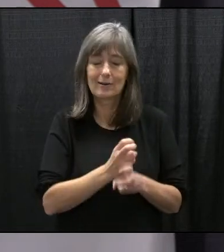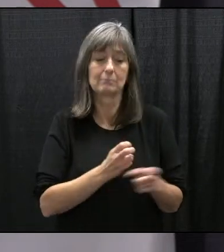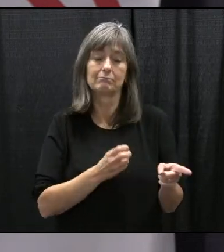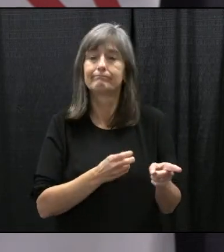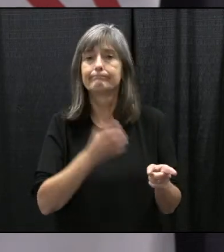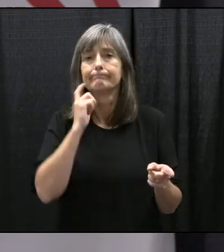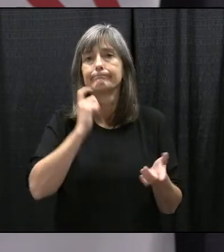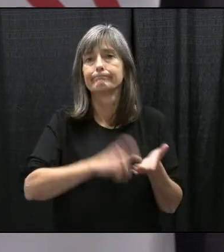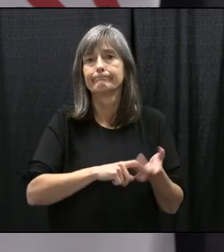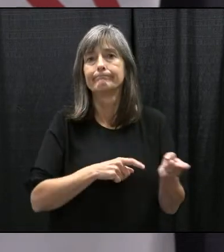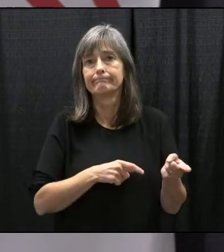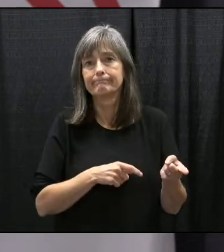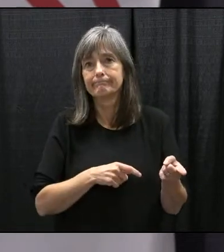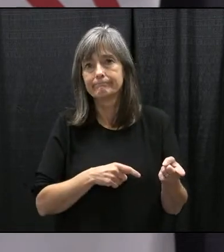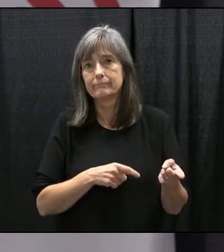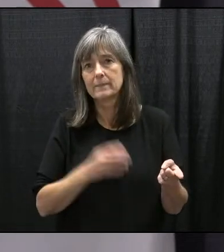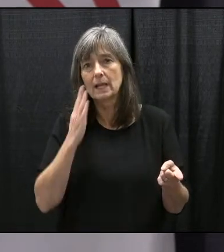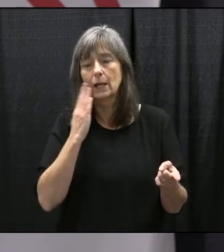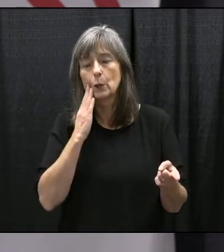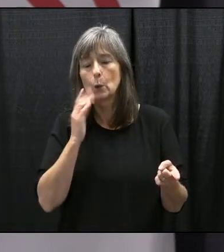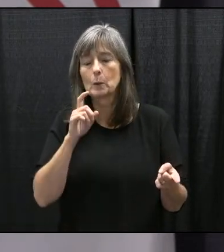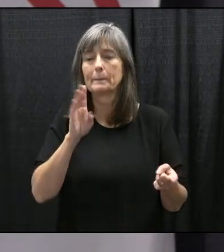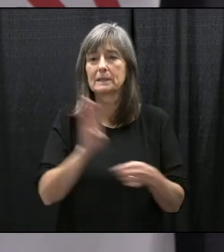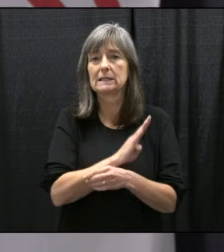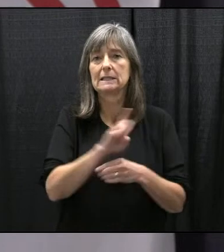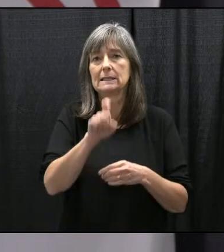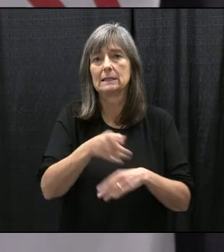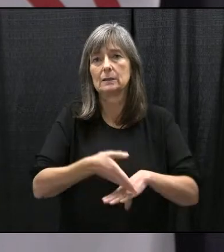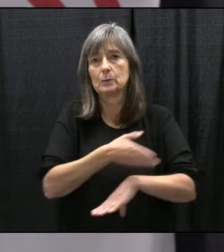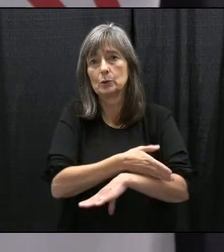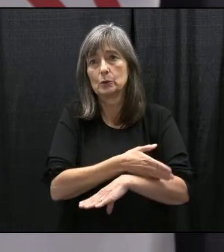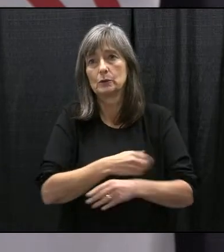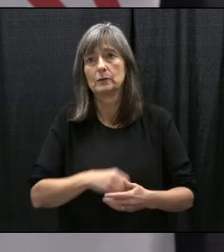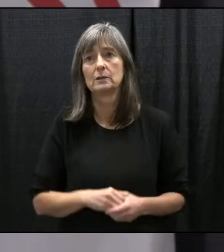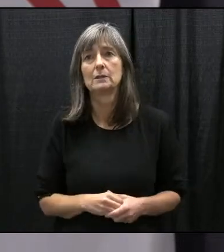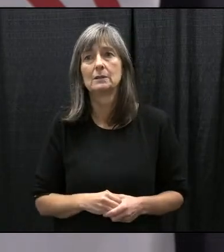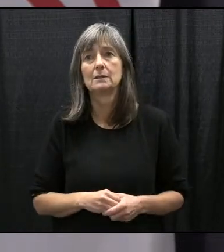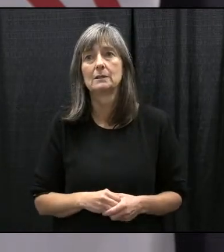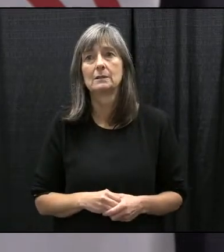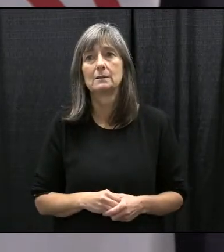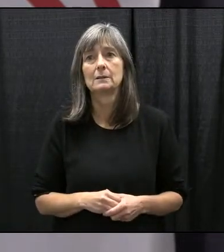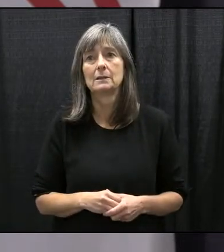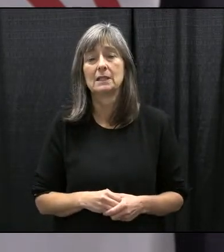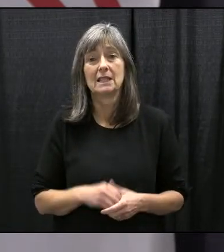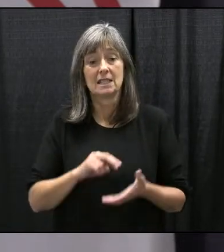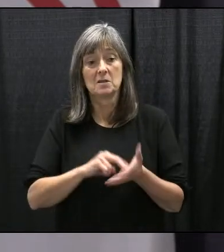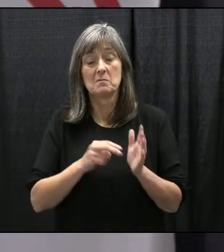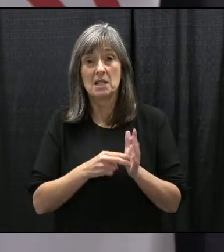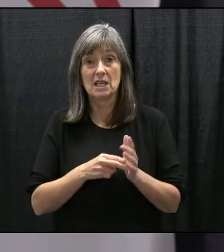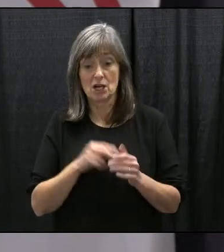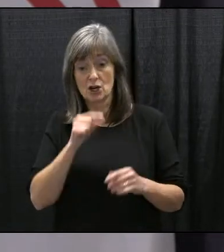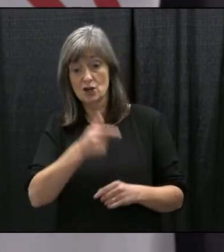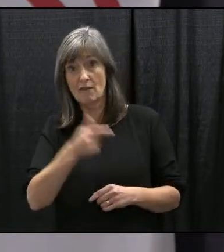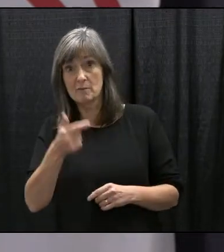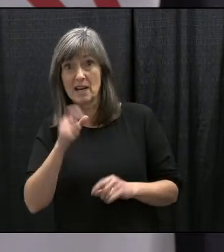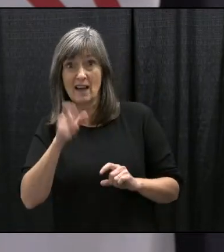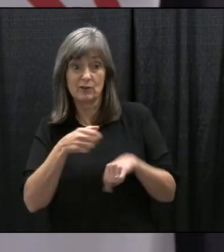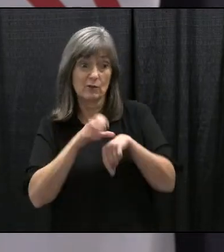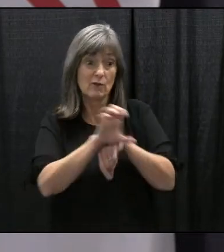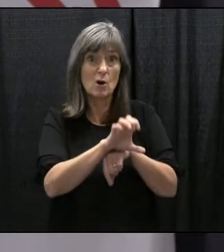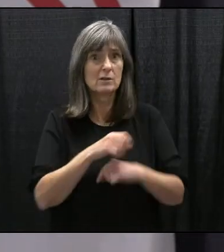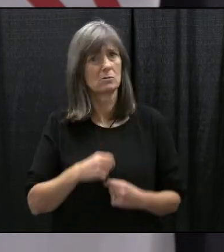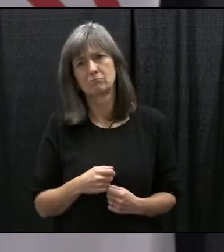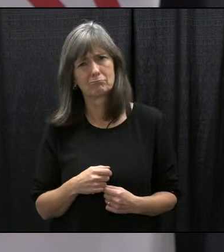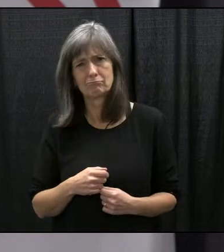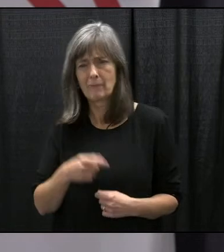and opportunity here, and that government is not going to ram this down their throats, as it were. They're going to be working.